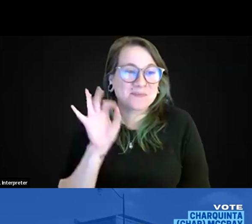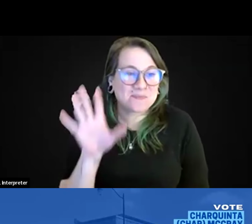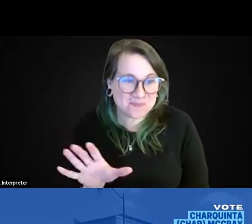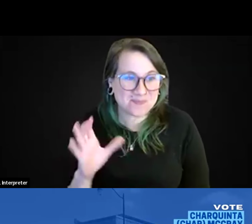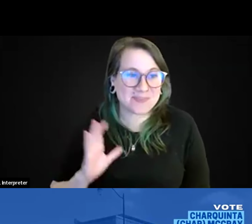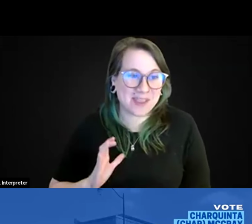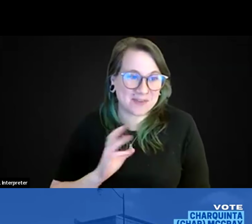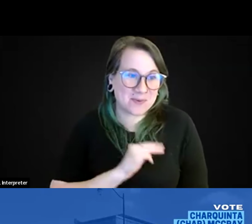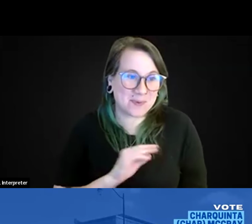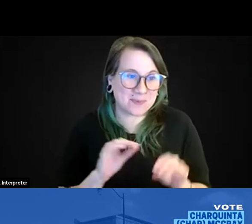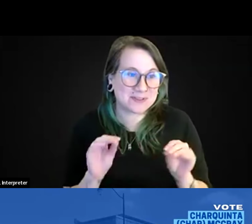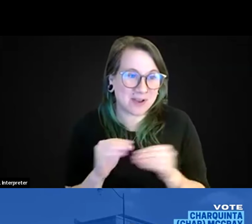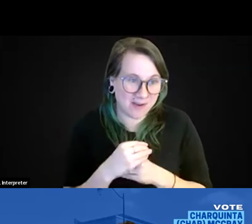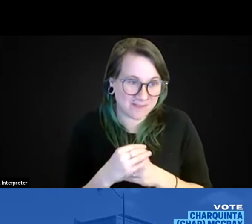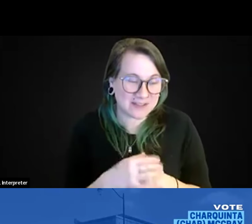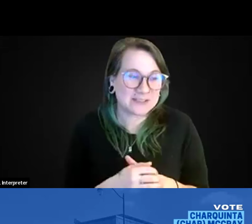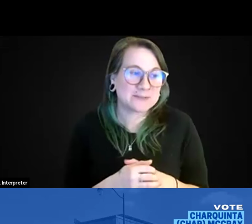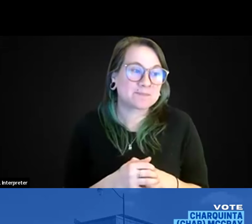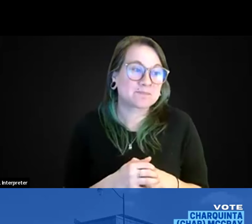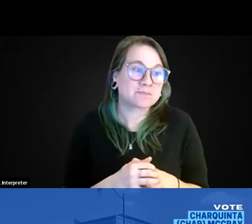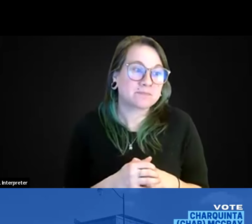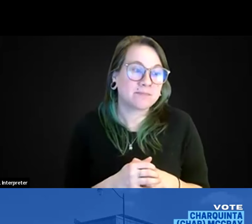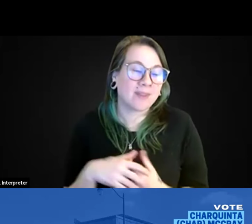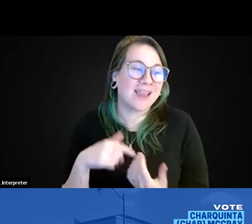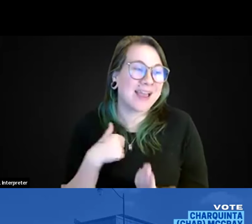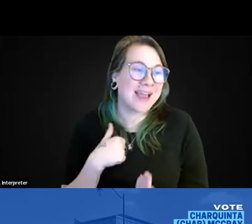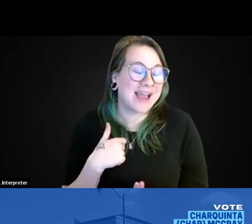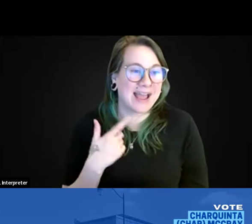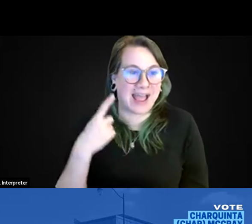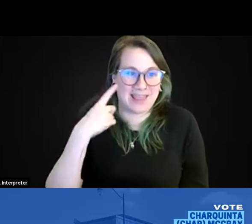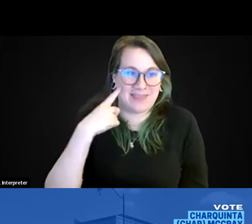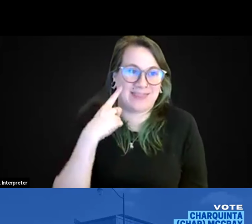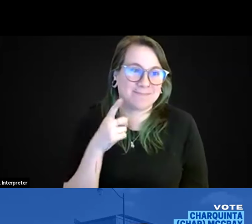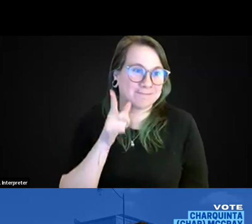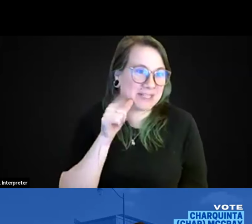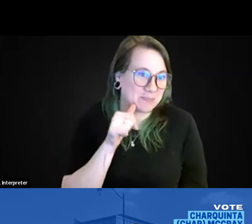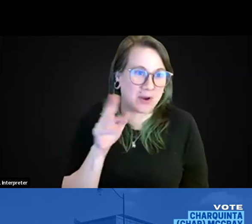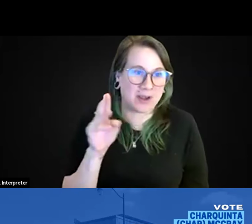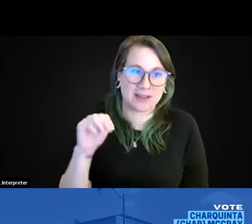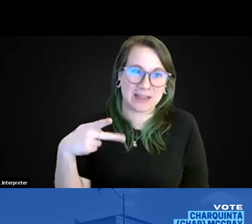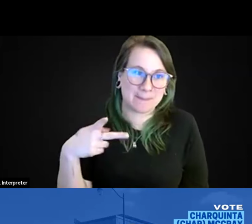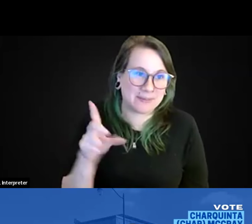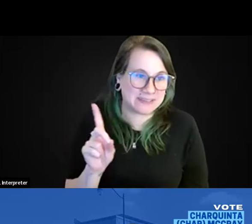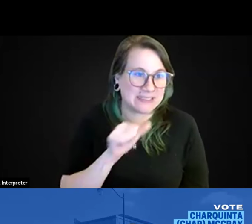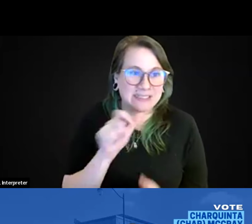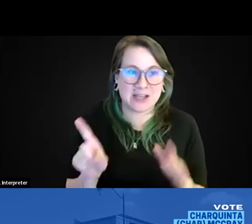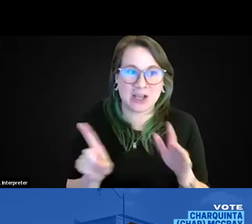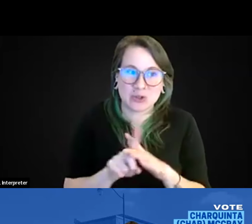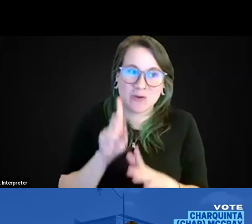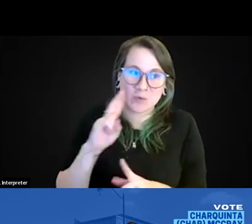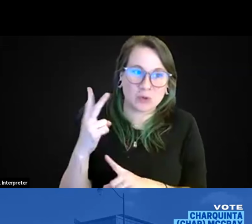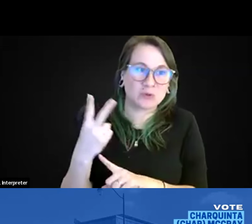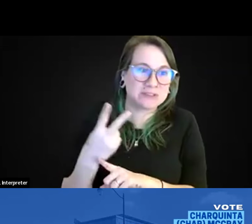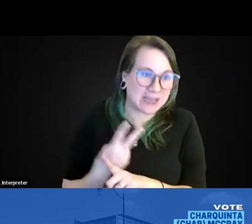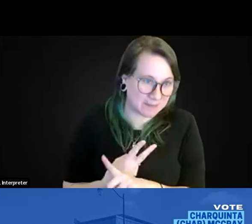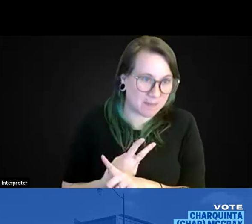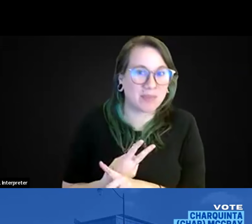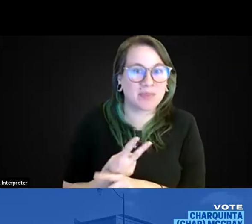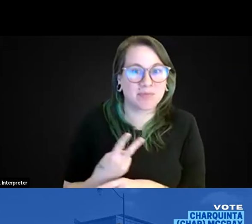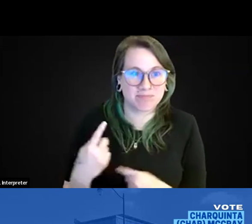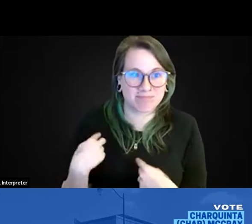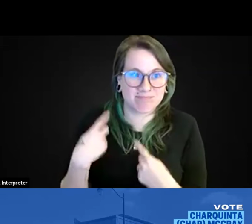as well. Just I find it disappointing that MPD did not show up for a second month in a row. There's a